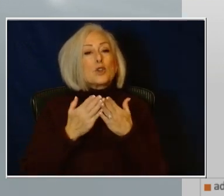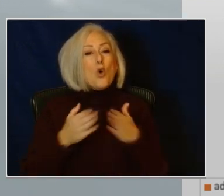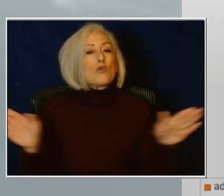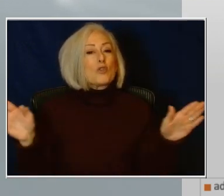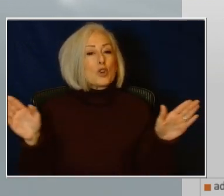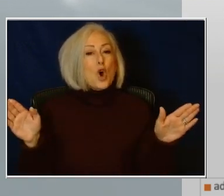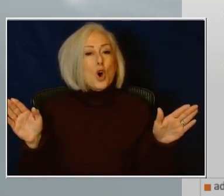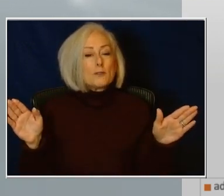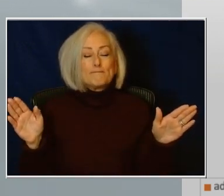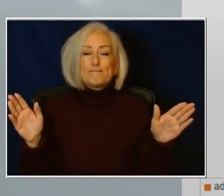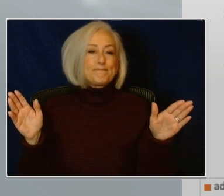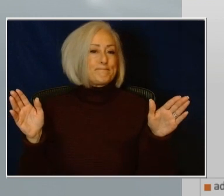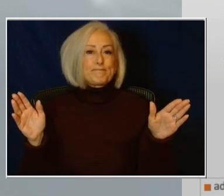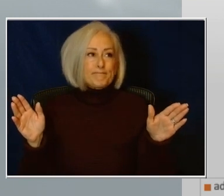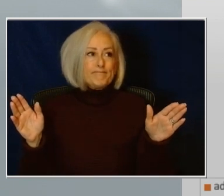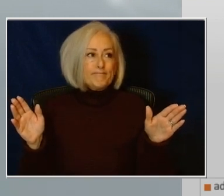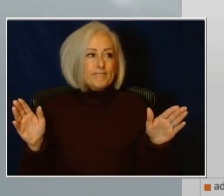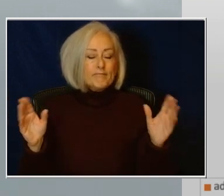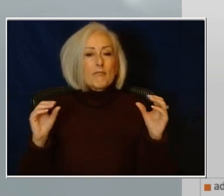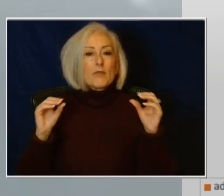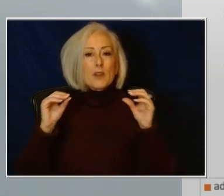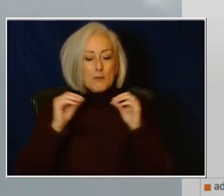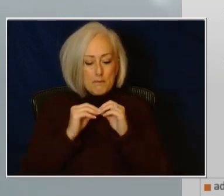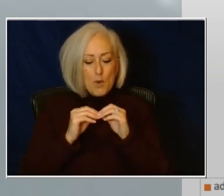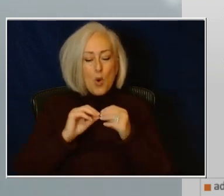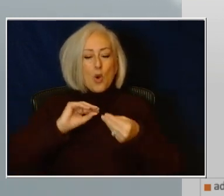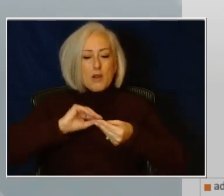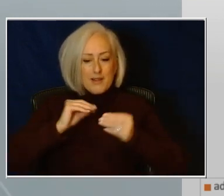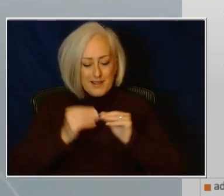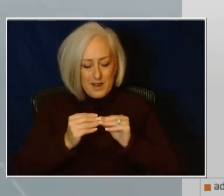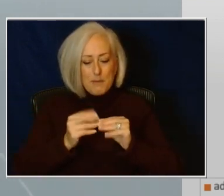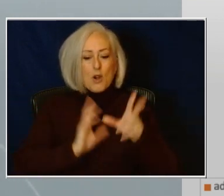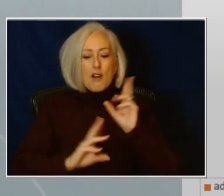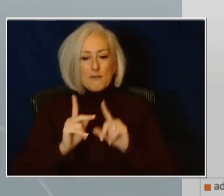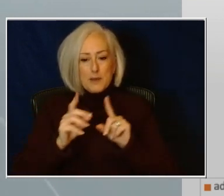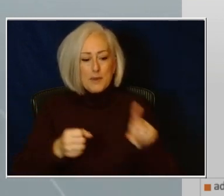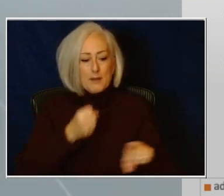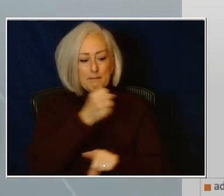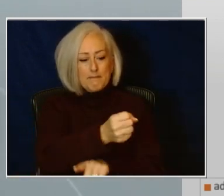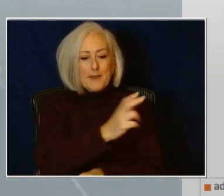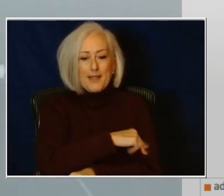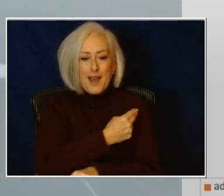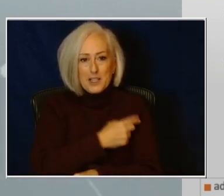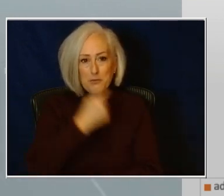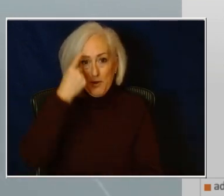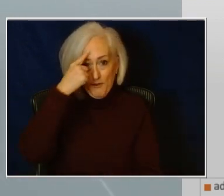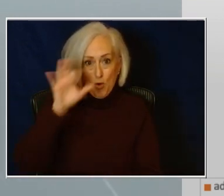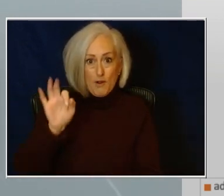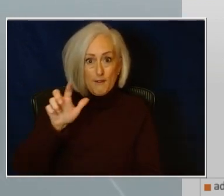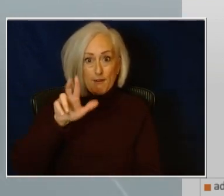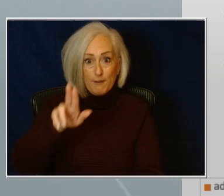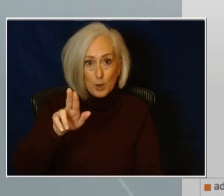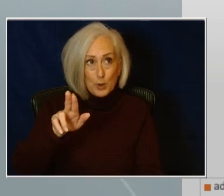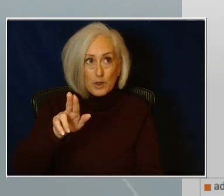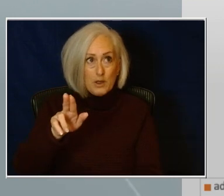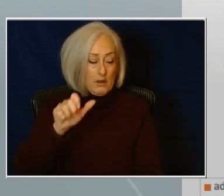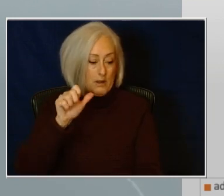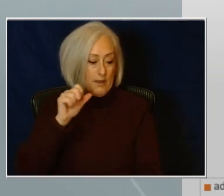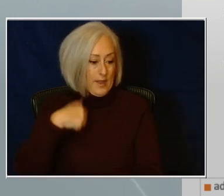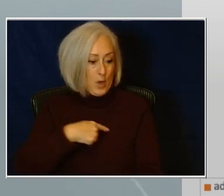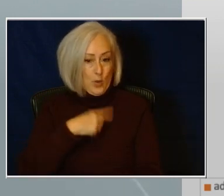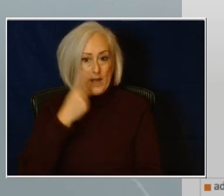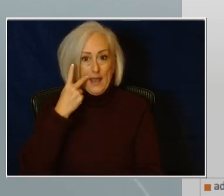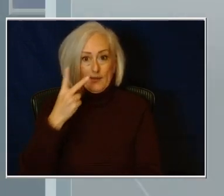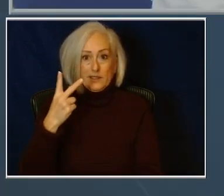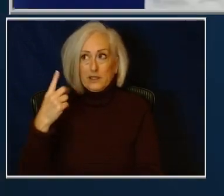about, more significant number of hospitalizations for influenza itself than we have seen previously, probably in most of our careers. So